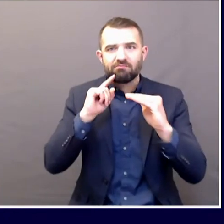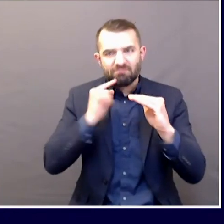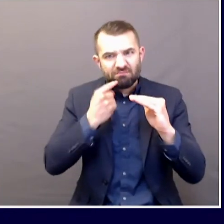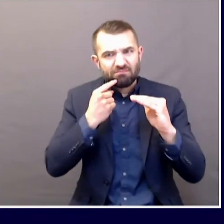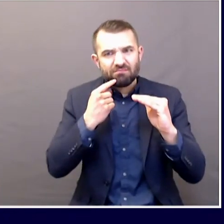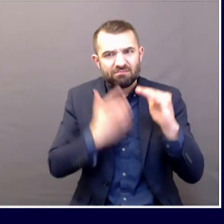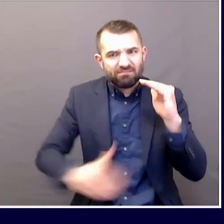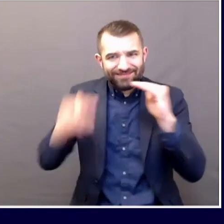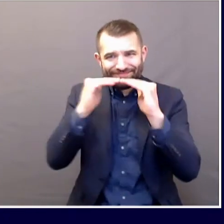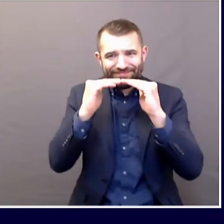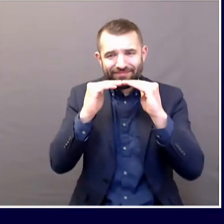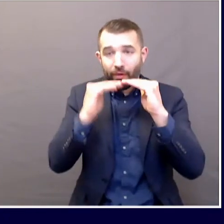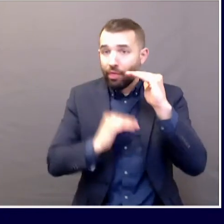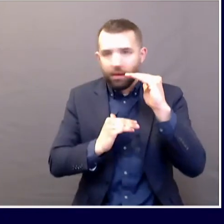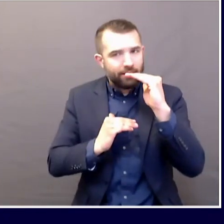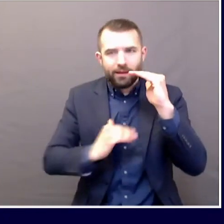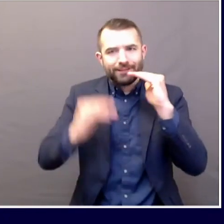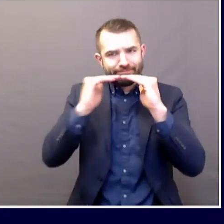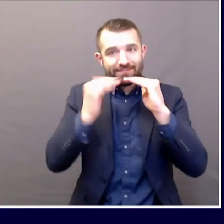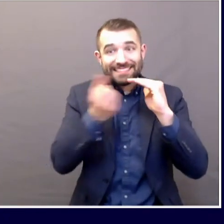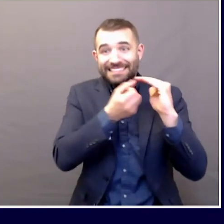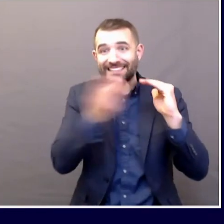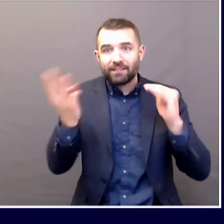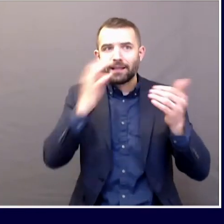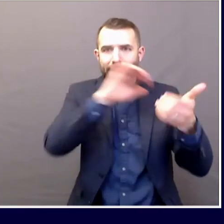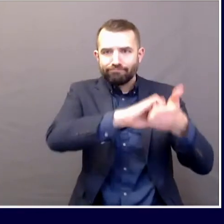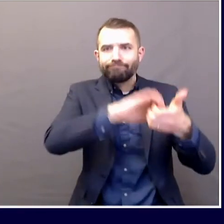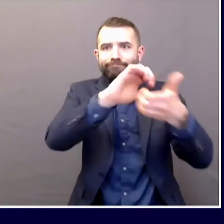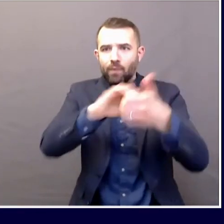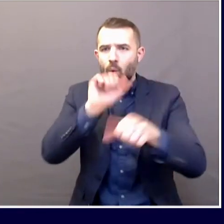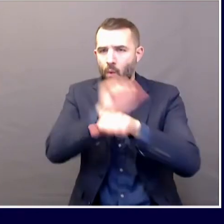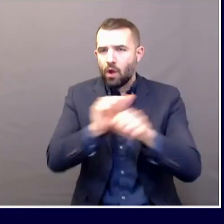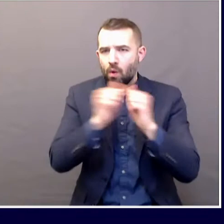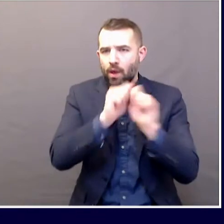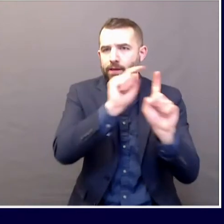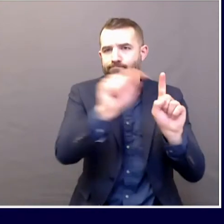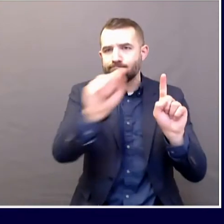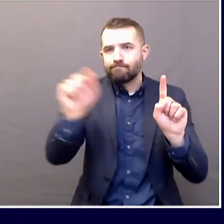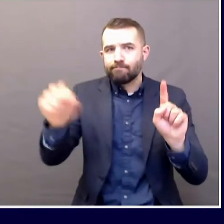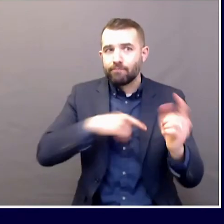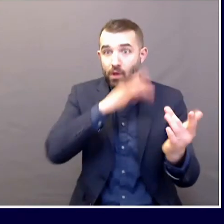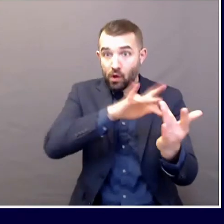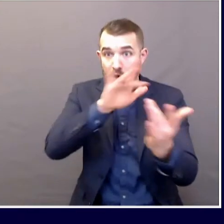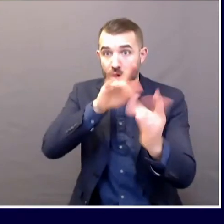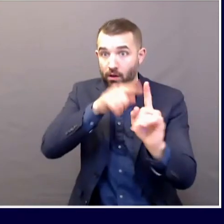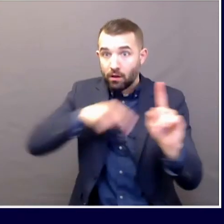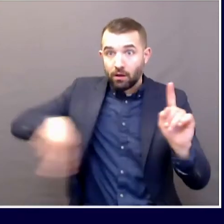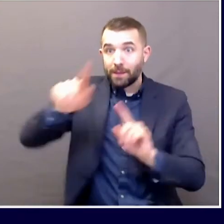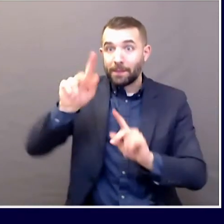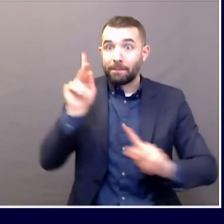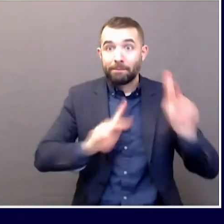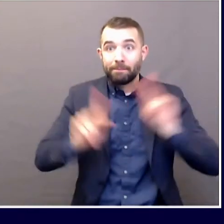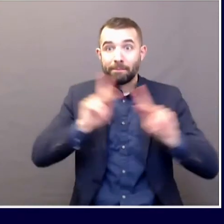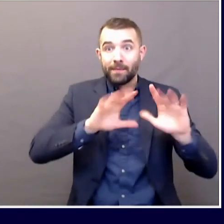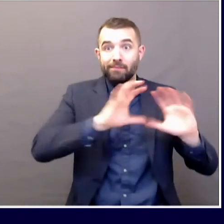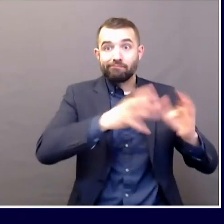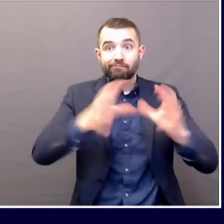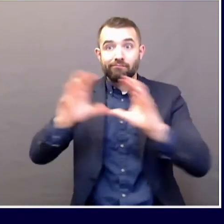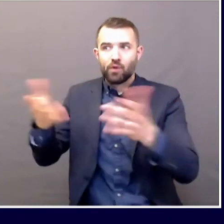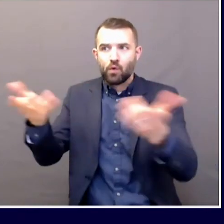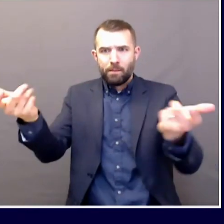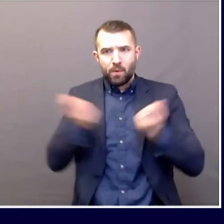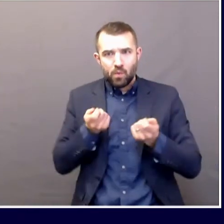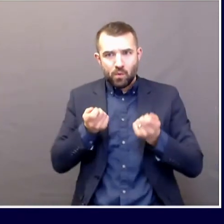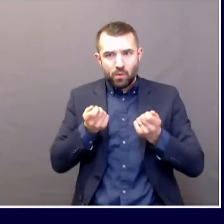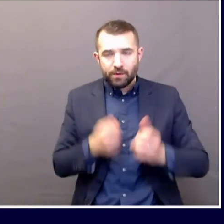to do so. We will increase that effort to try to, as again, vaccine availability becomes more widespread. Think of how do we